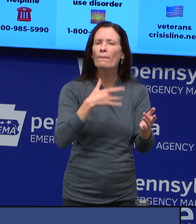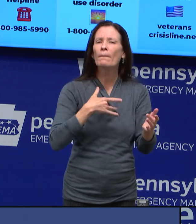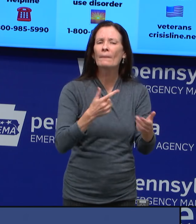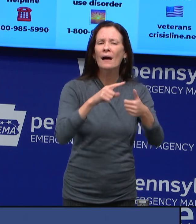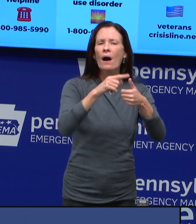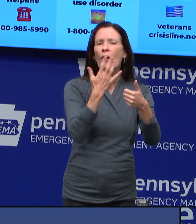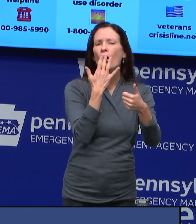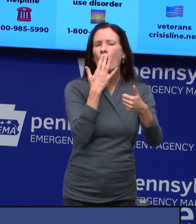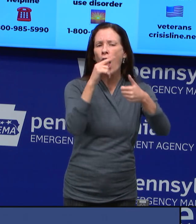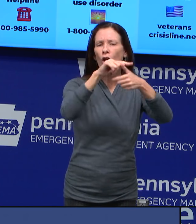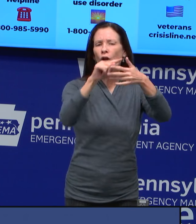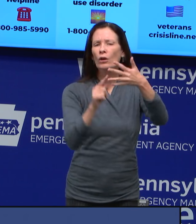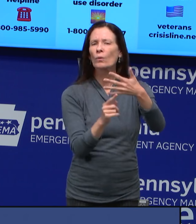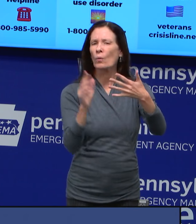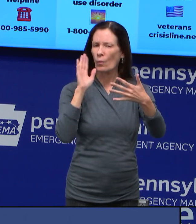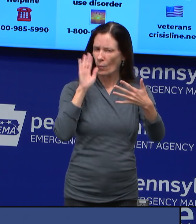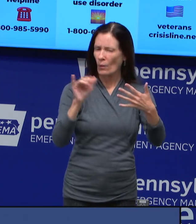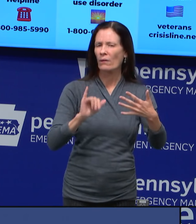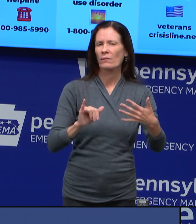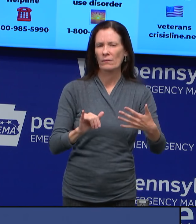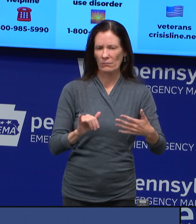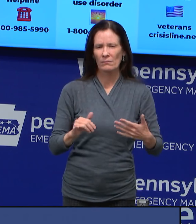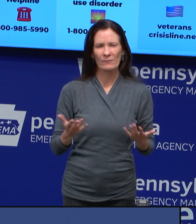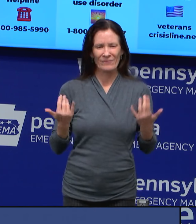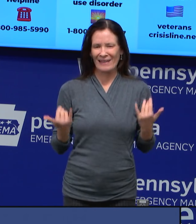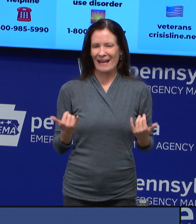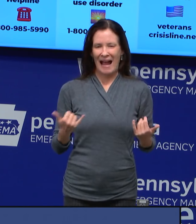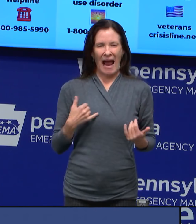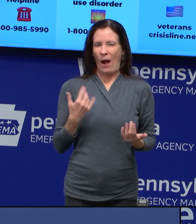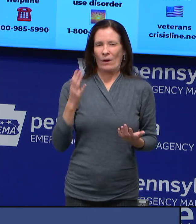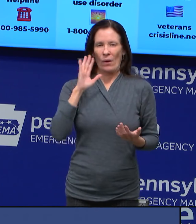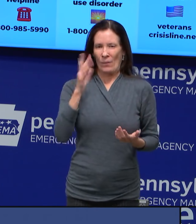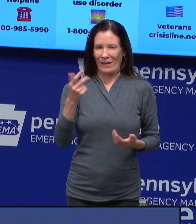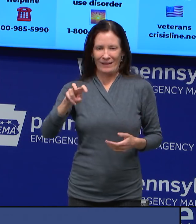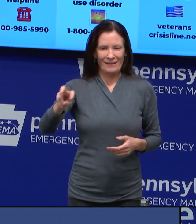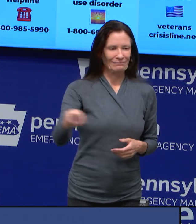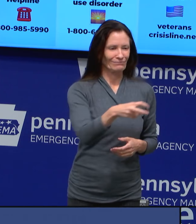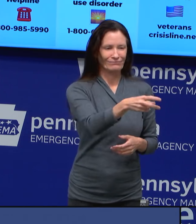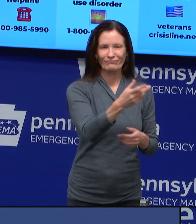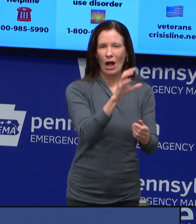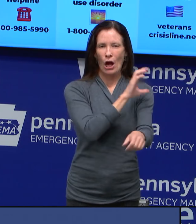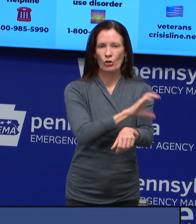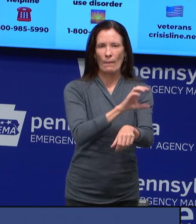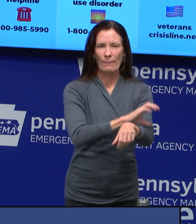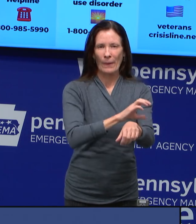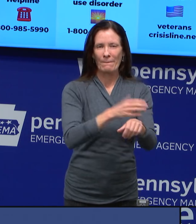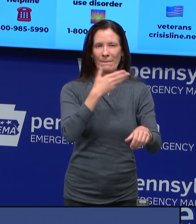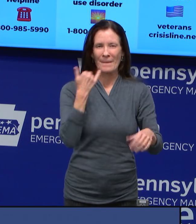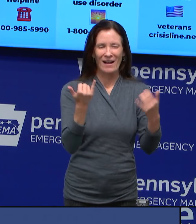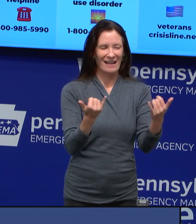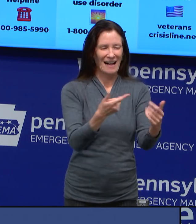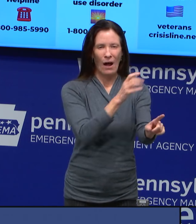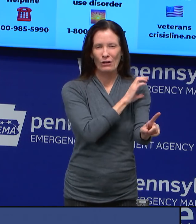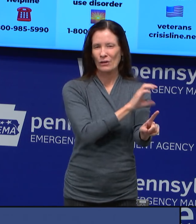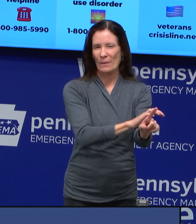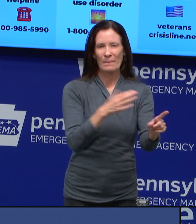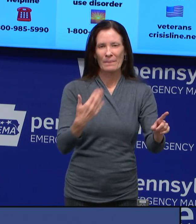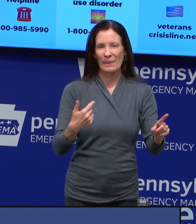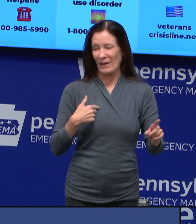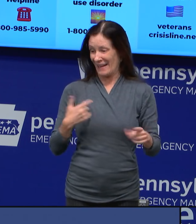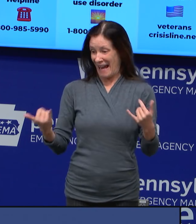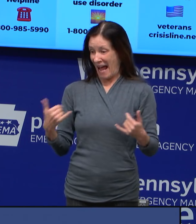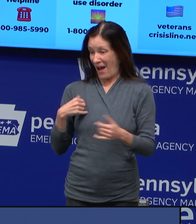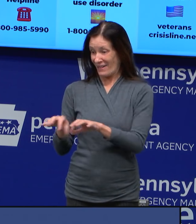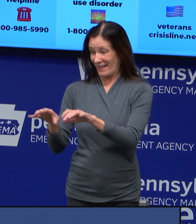us to be able to get that data. We were kind of in the middle of that, had to put it on hold when we had the global pandemic of COVID-19. So when we have